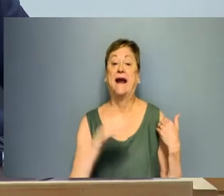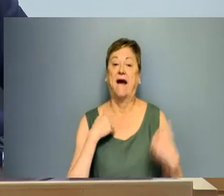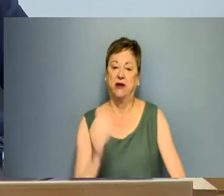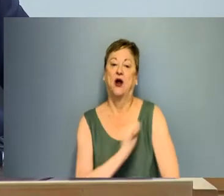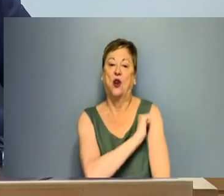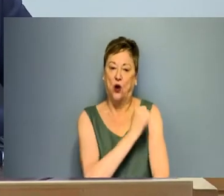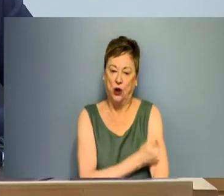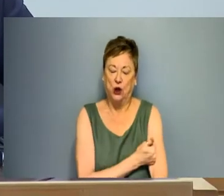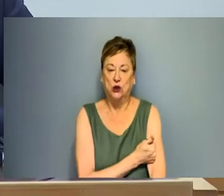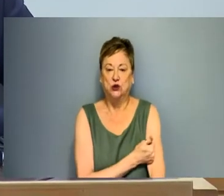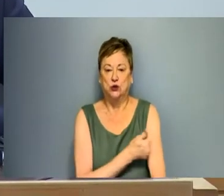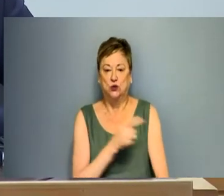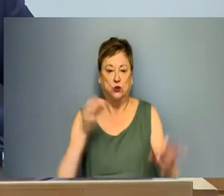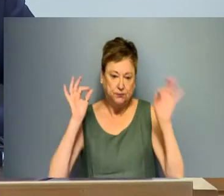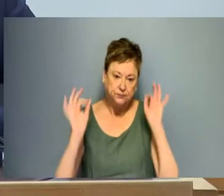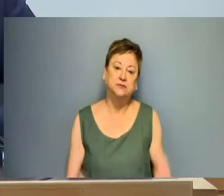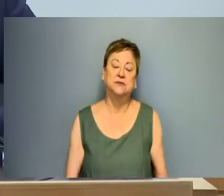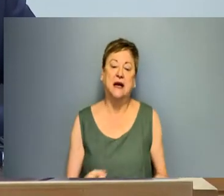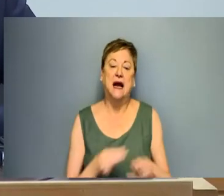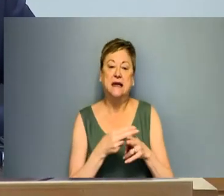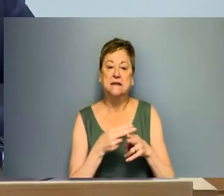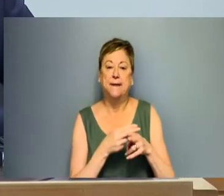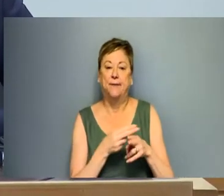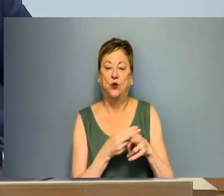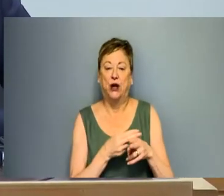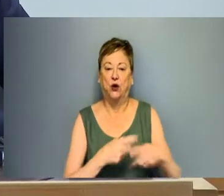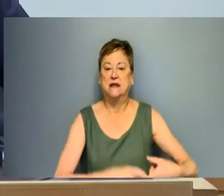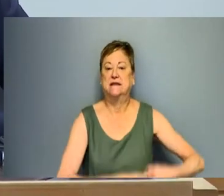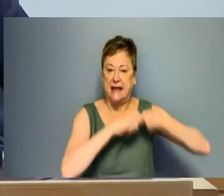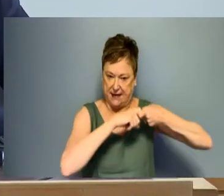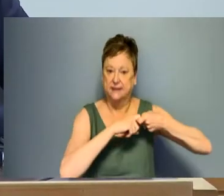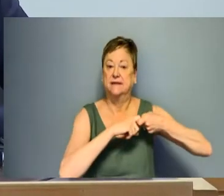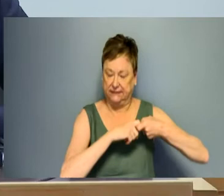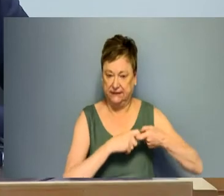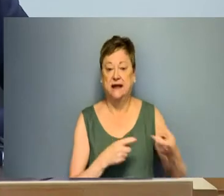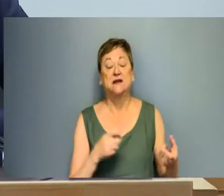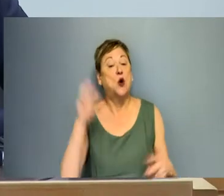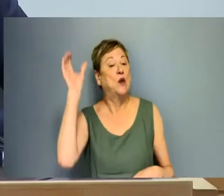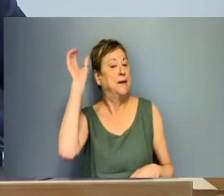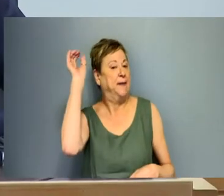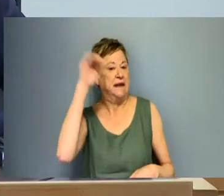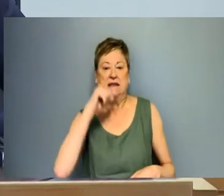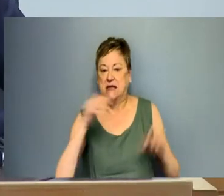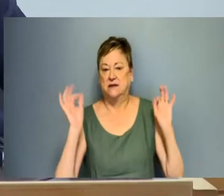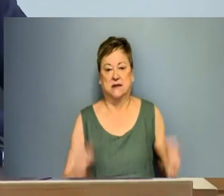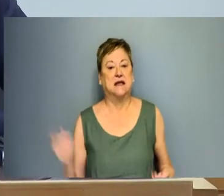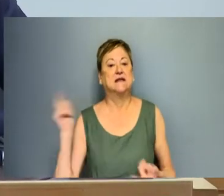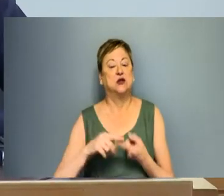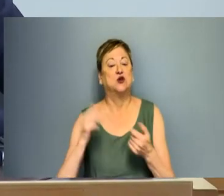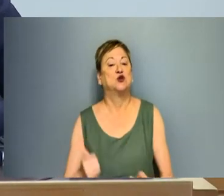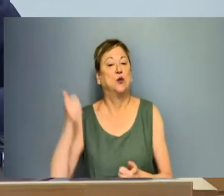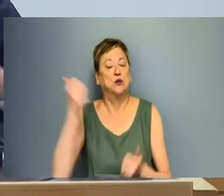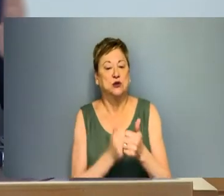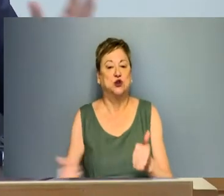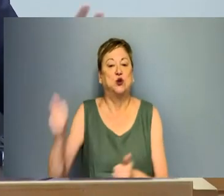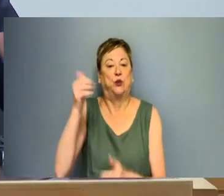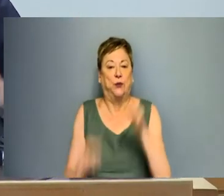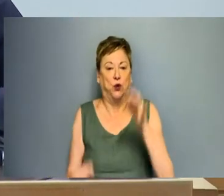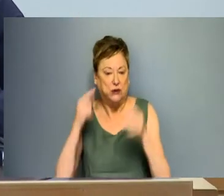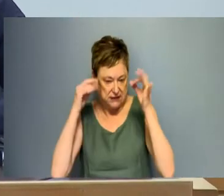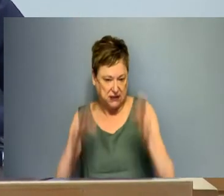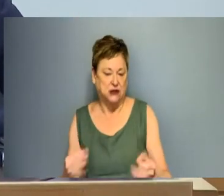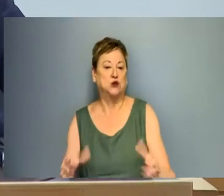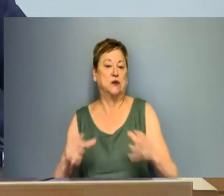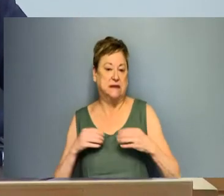stay, meaning that that opinion isn't really controlling right now until the U.S. Supreme Court decides whether to take that case. So lots going